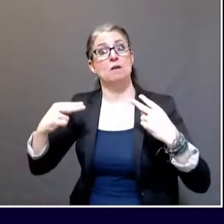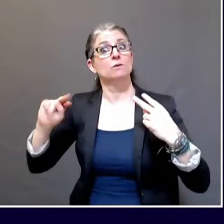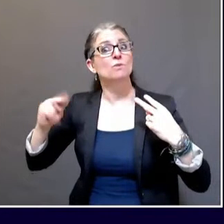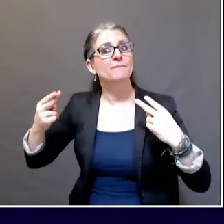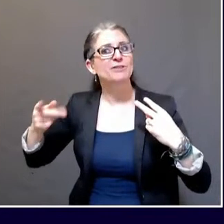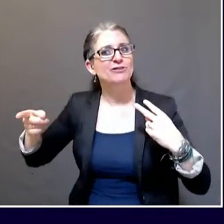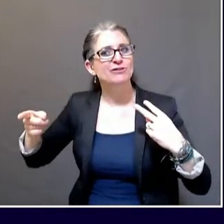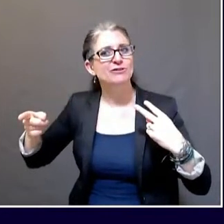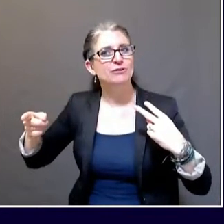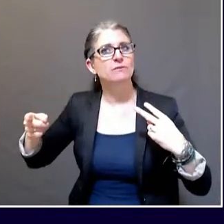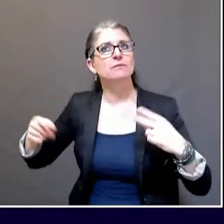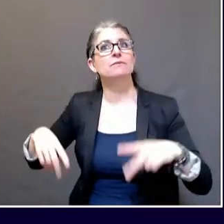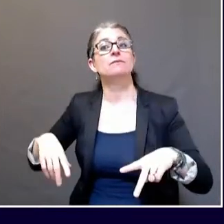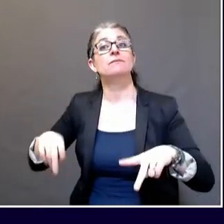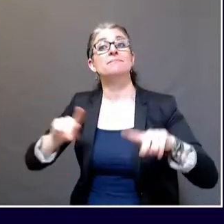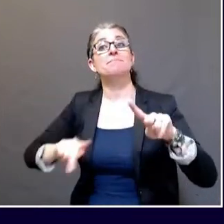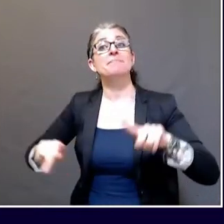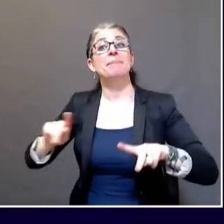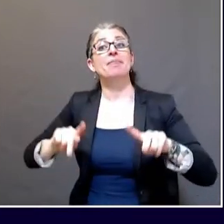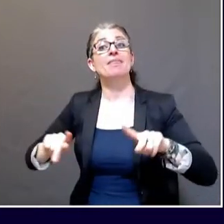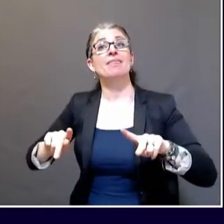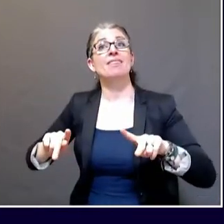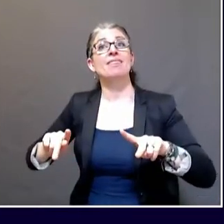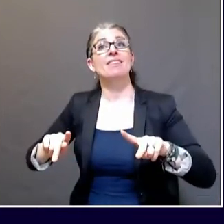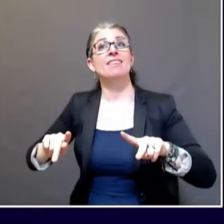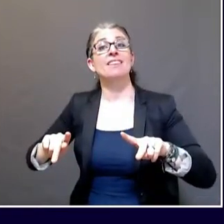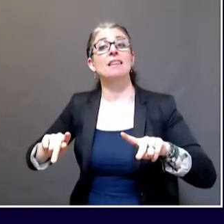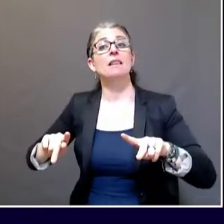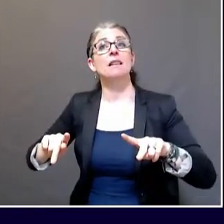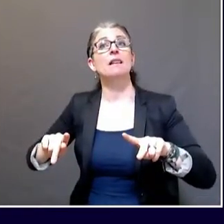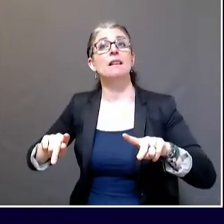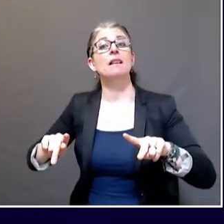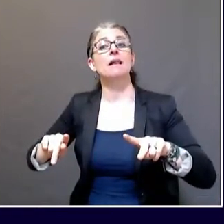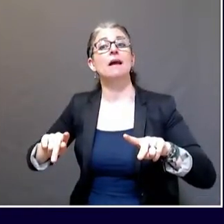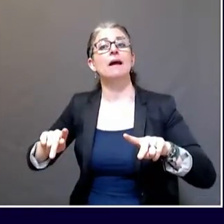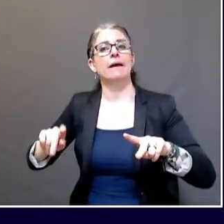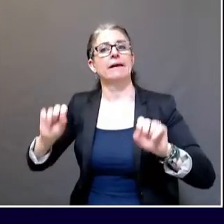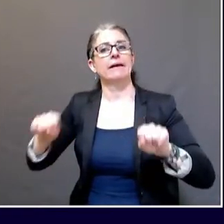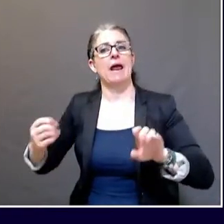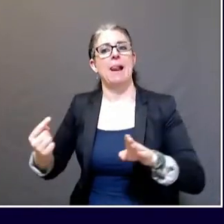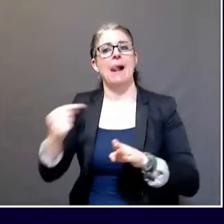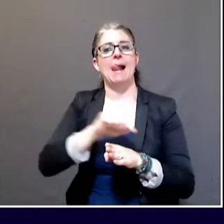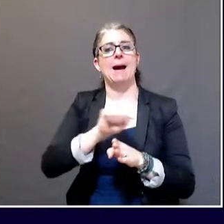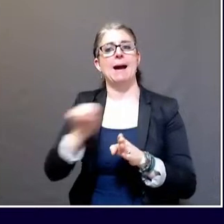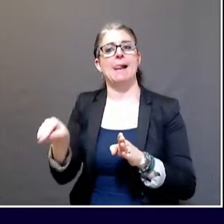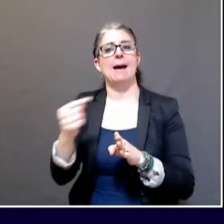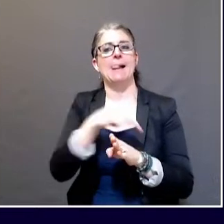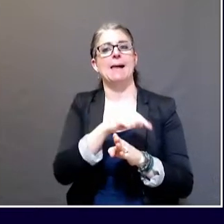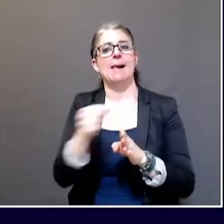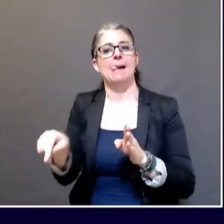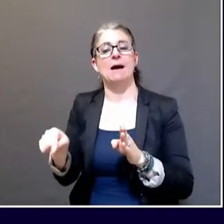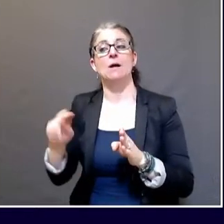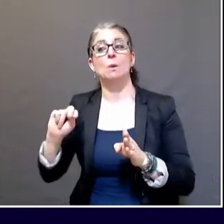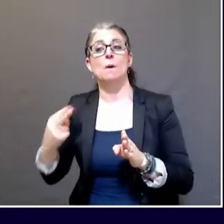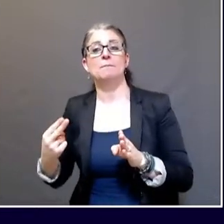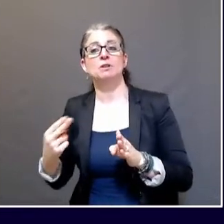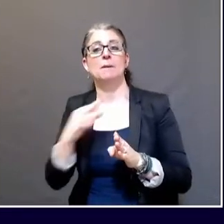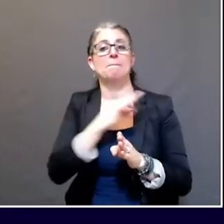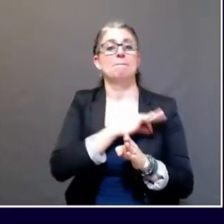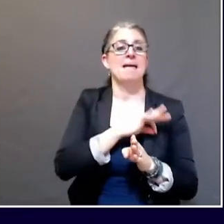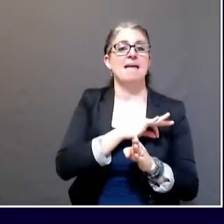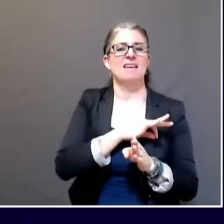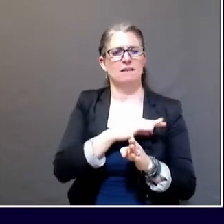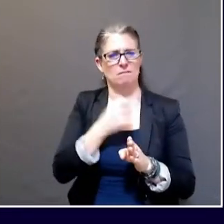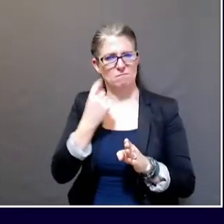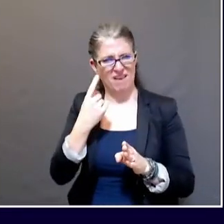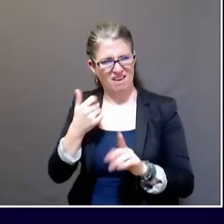vice versa. So if you live in Maine, get your health care in New Hampshire or vice versa, where do you go? So I'll answer that